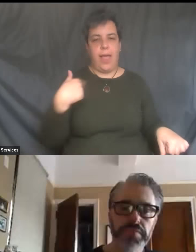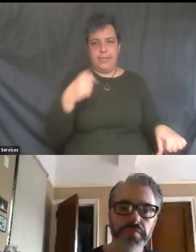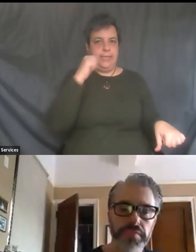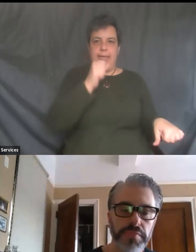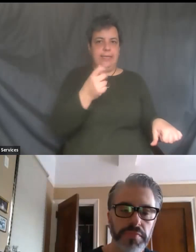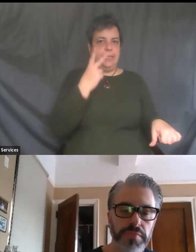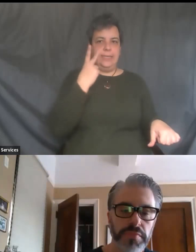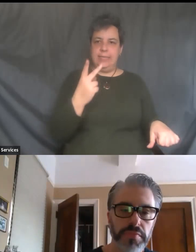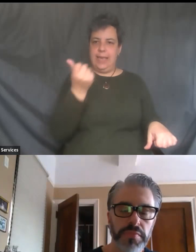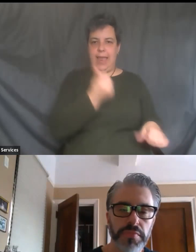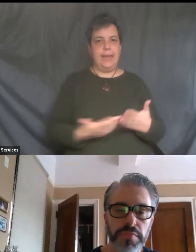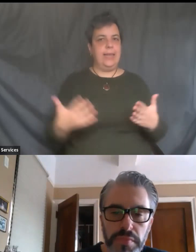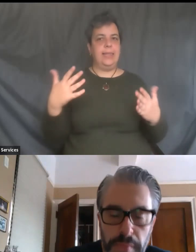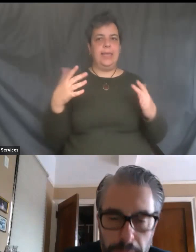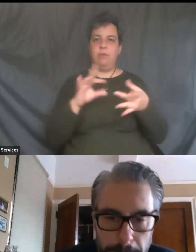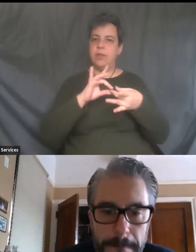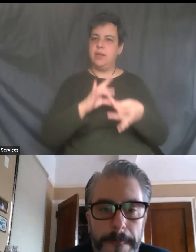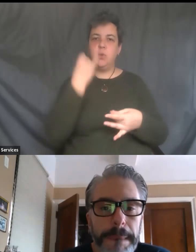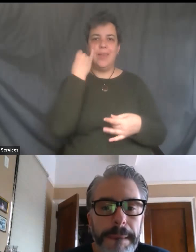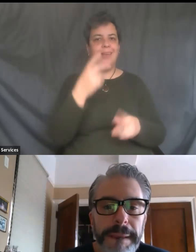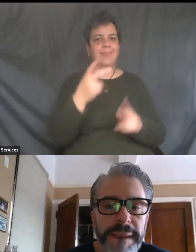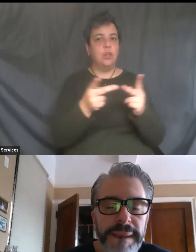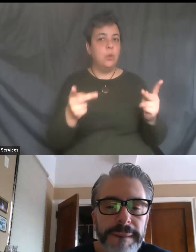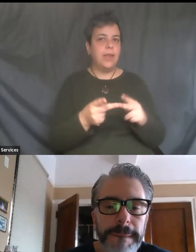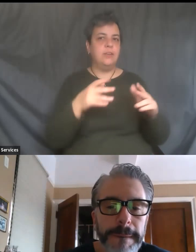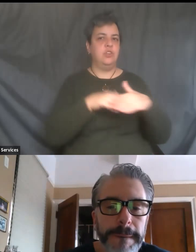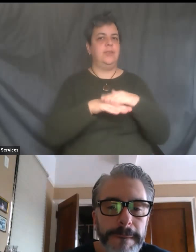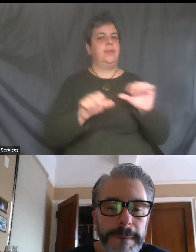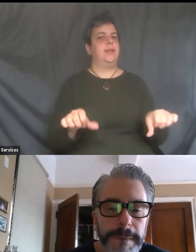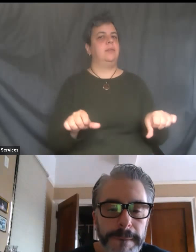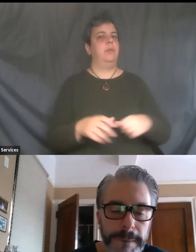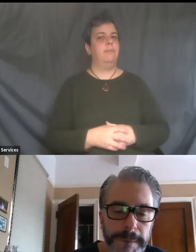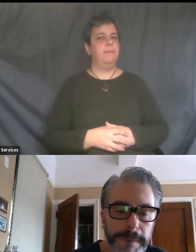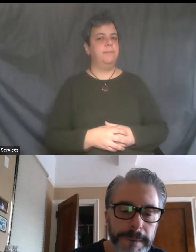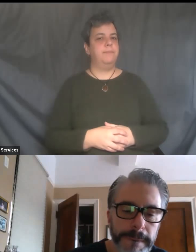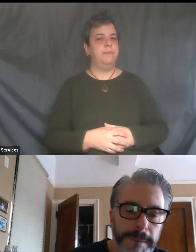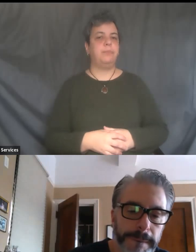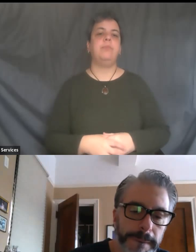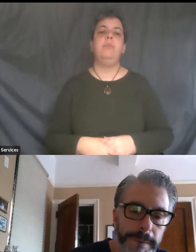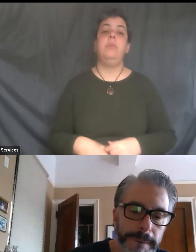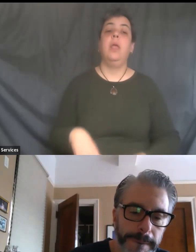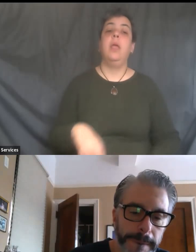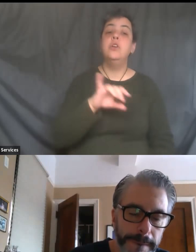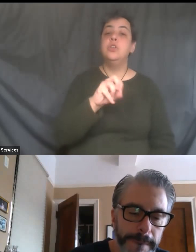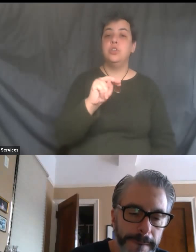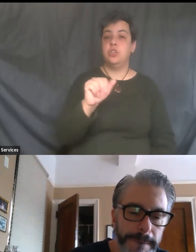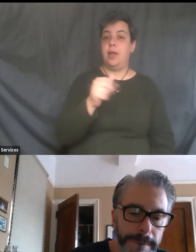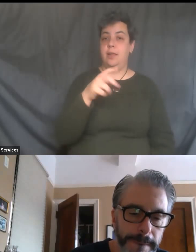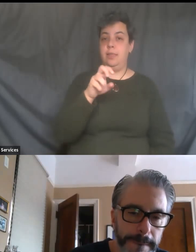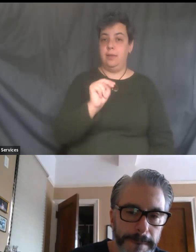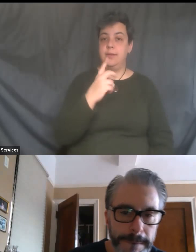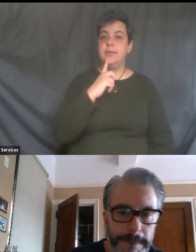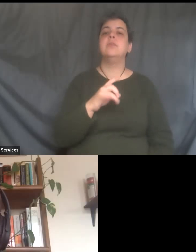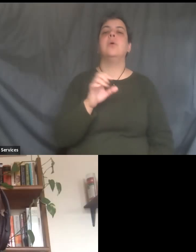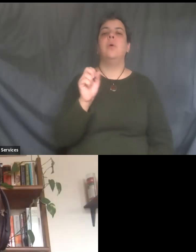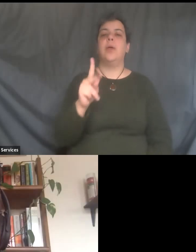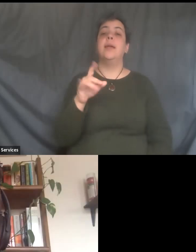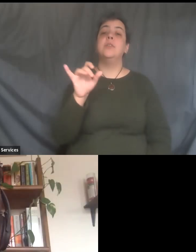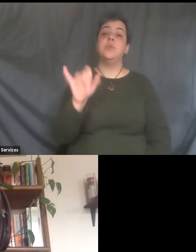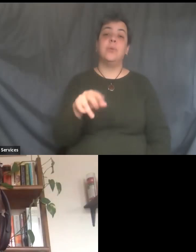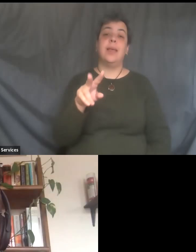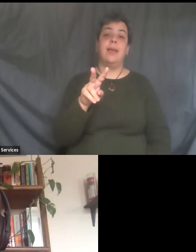listing accessible locations. Right. So on the vaccine finder, the map that Dr. Ige pulled